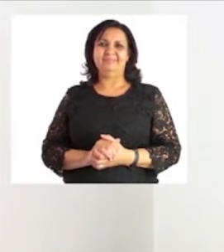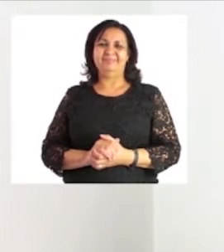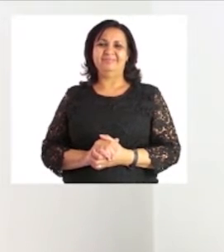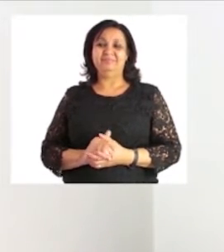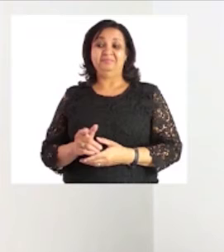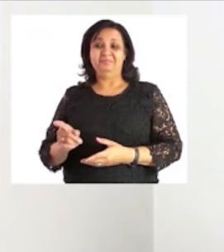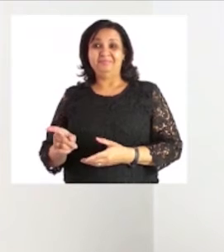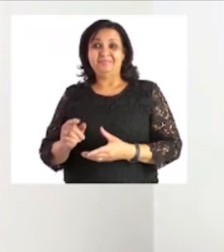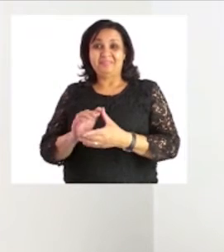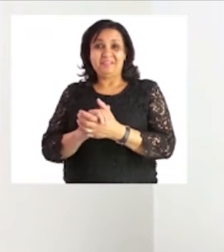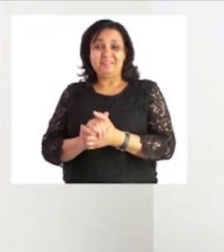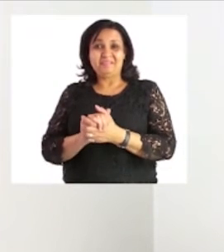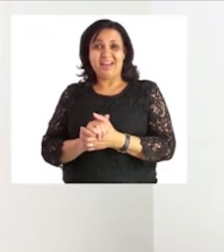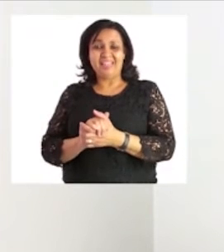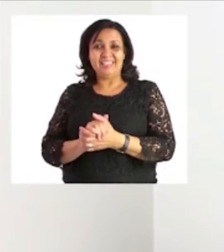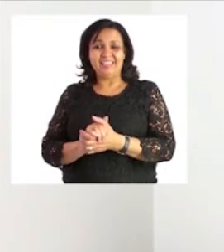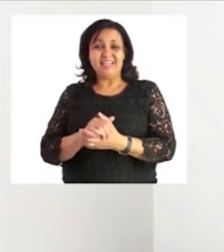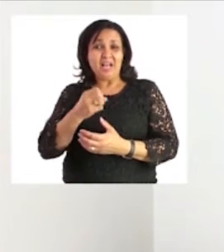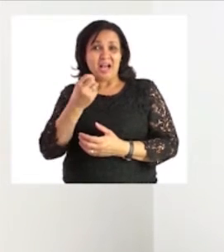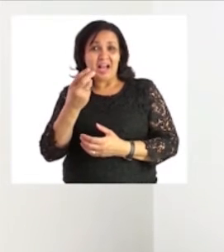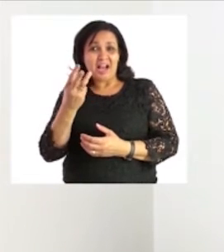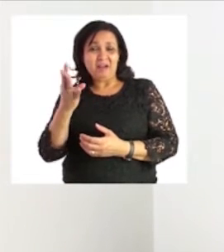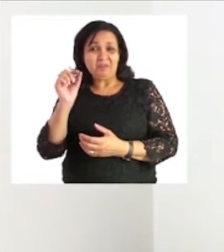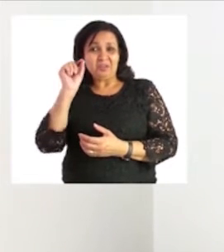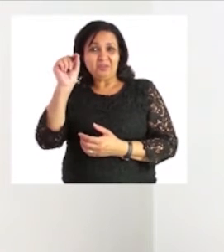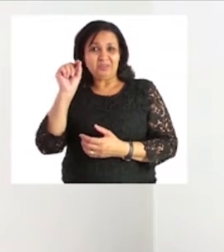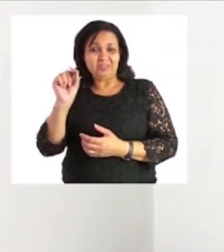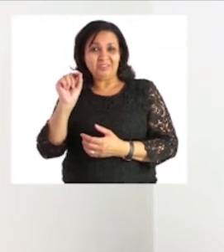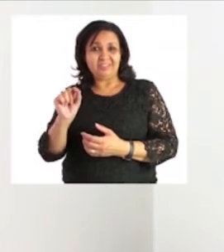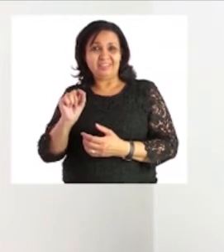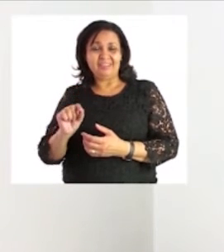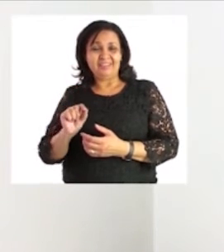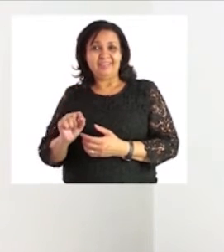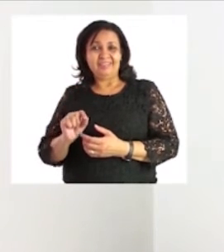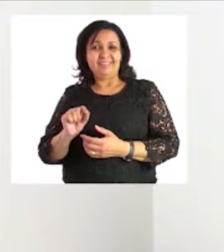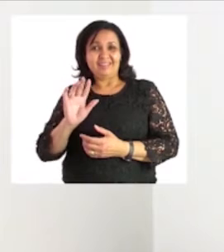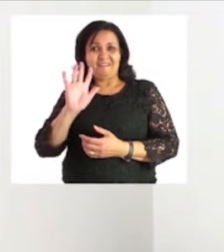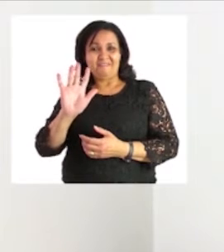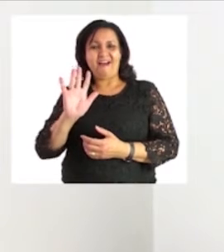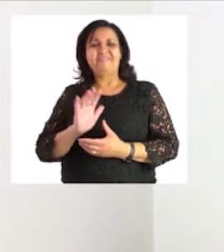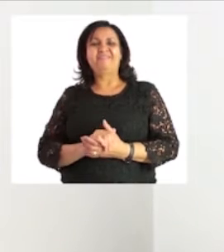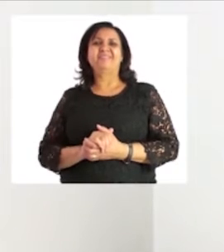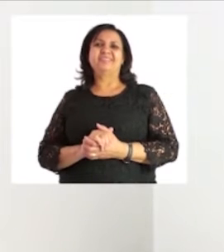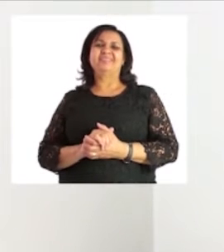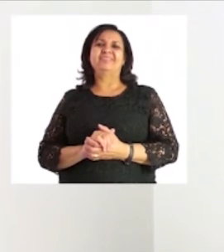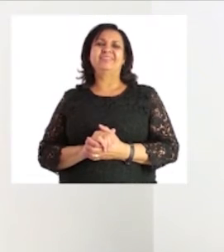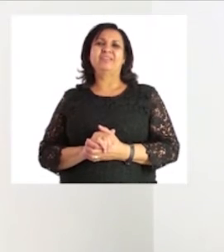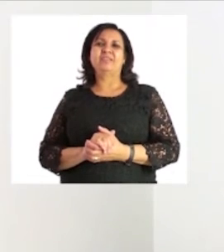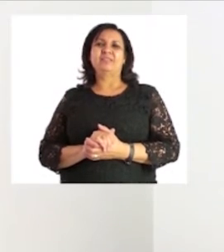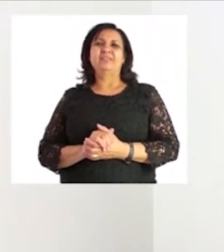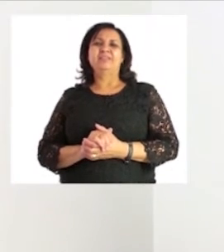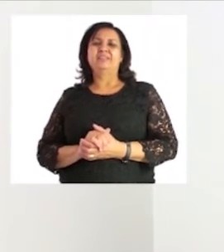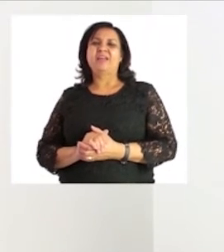our friend to come and count the dots and see how many she will add so that we can have 5 dots. So